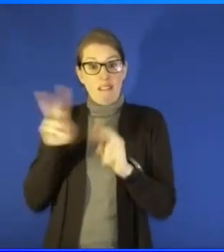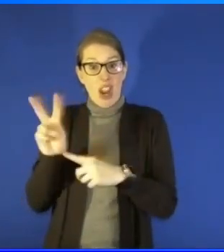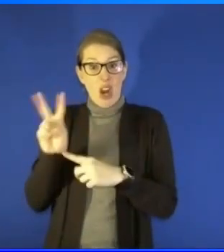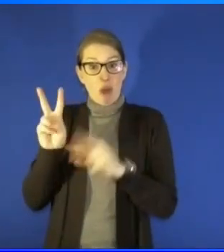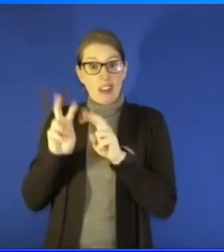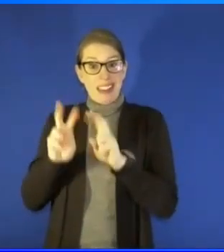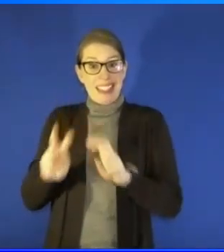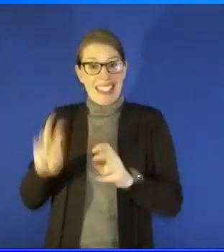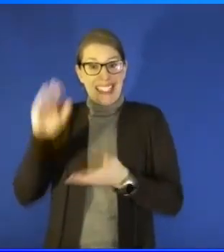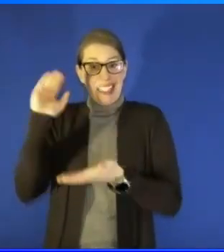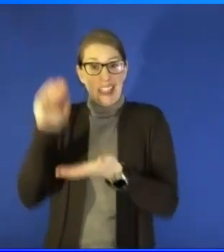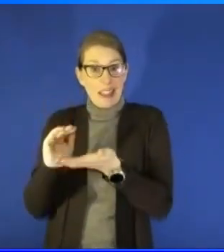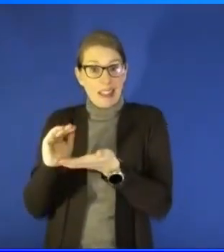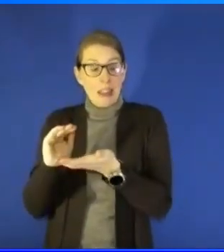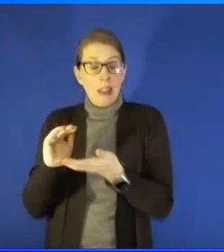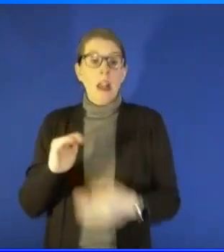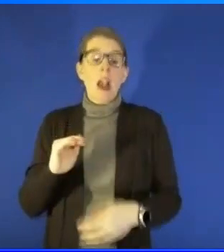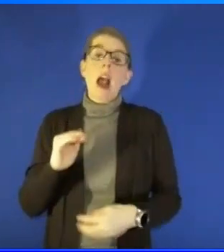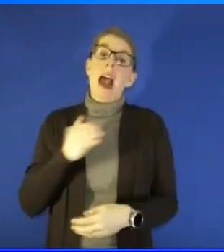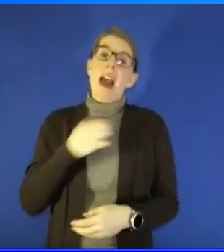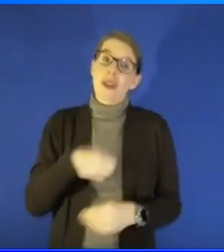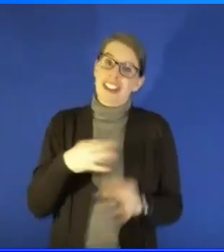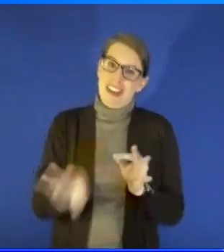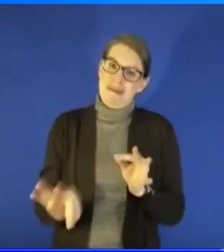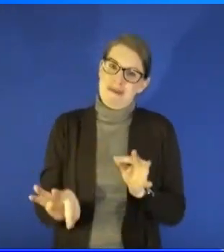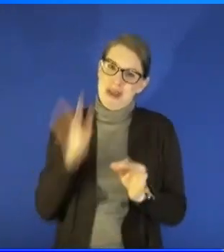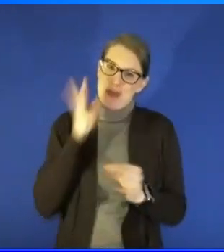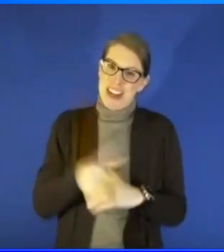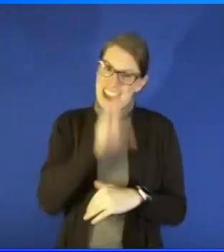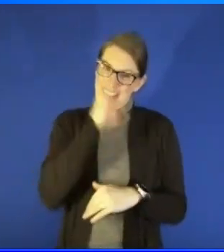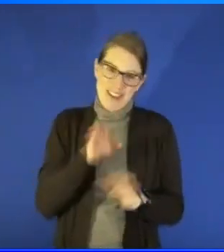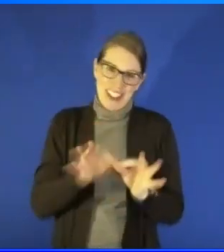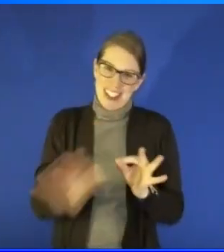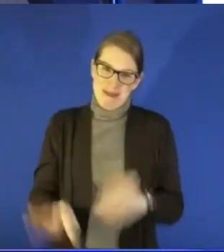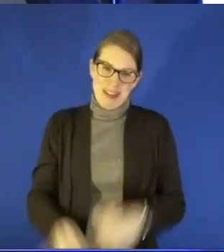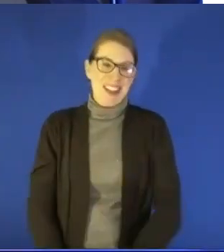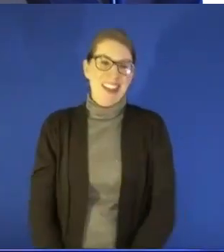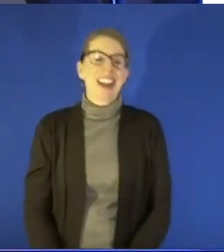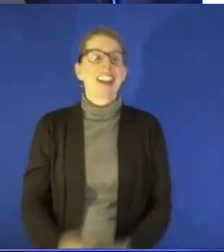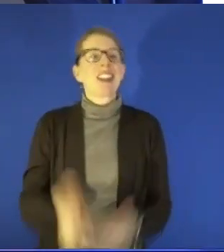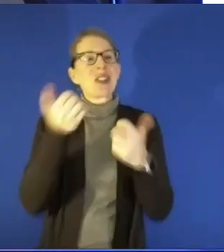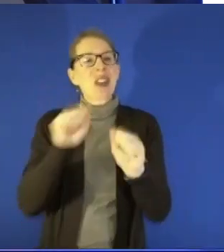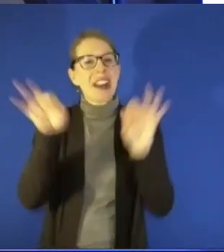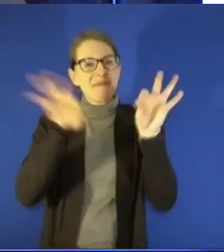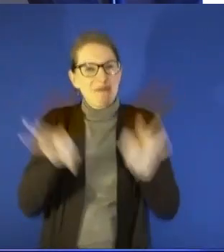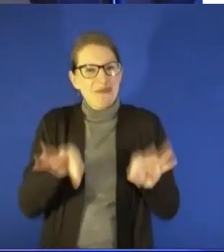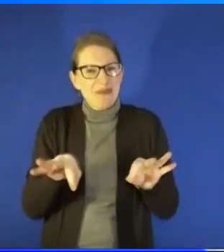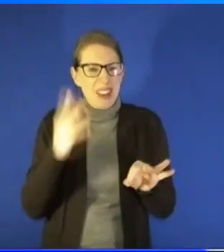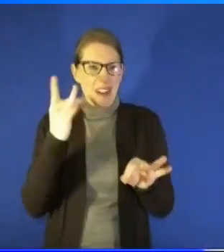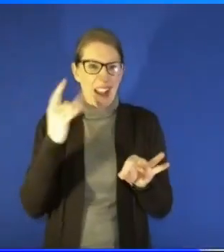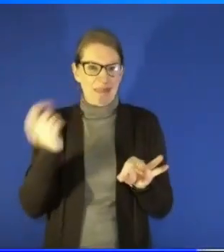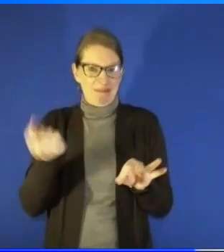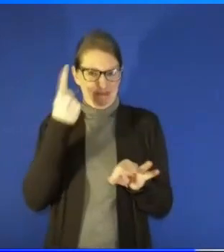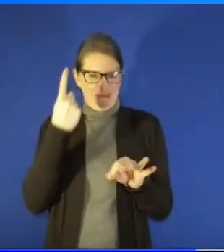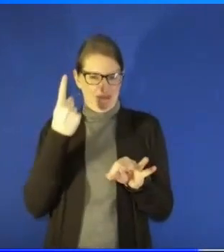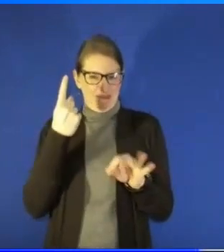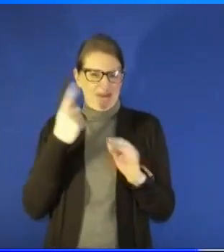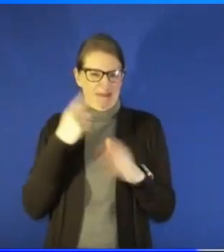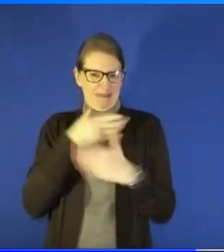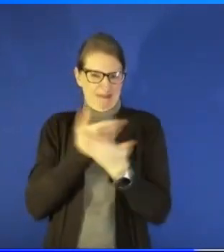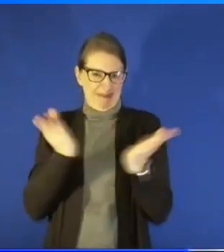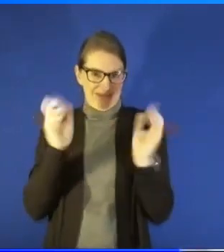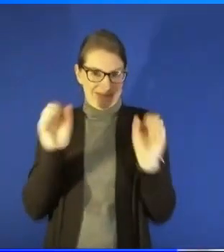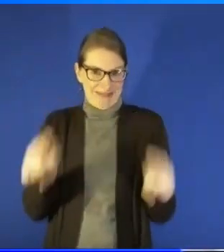Well, I wish it was that simple. It's never, I know, but try to break it down so we all could understand that. Yeah, it's